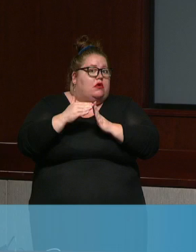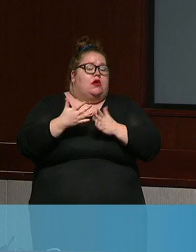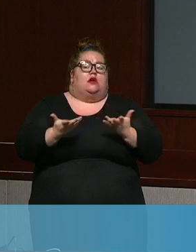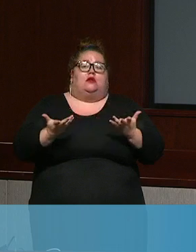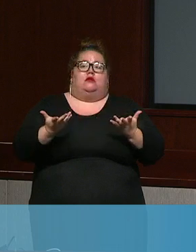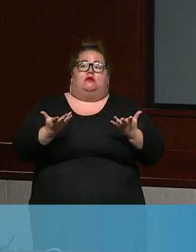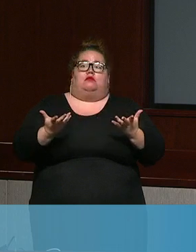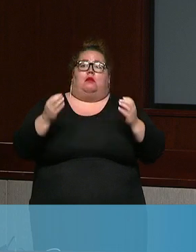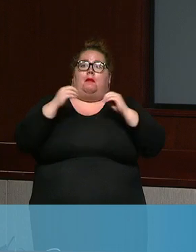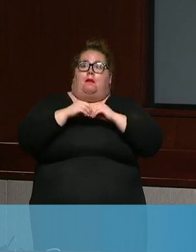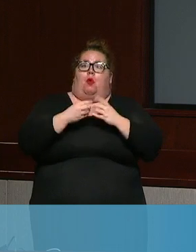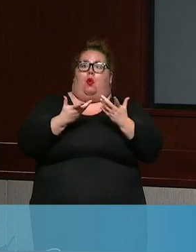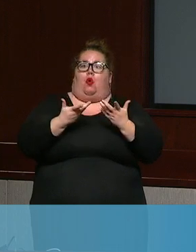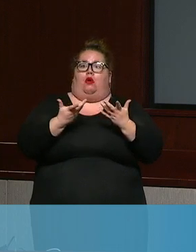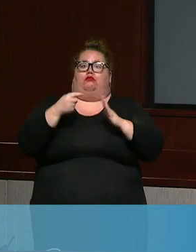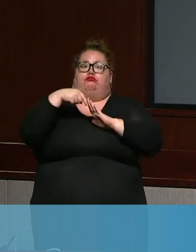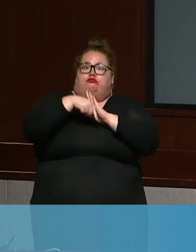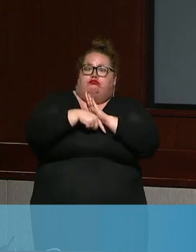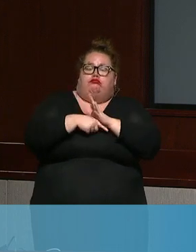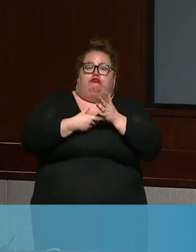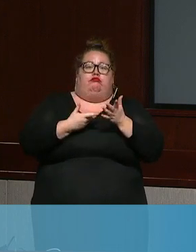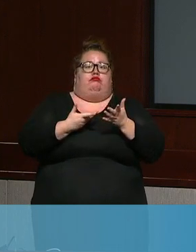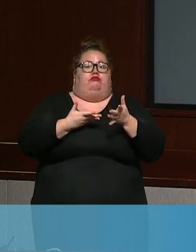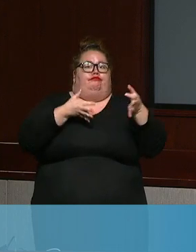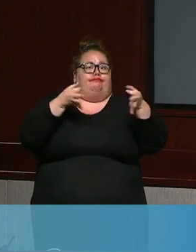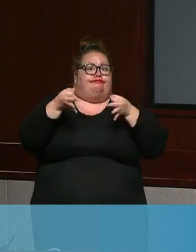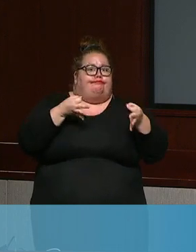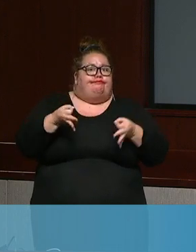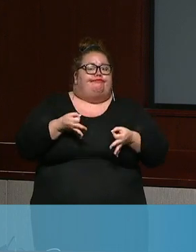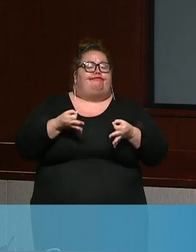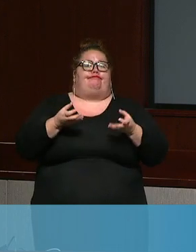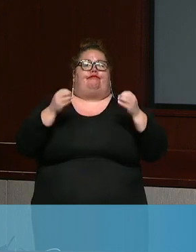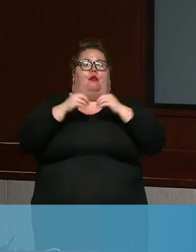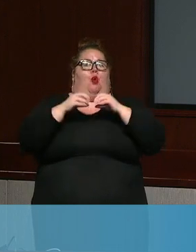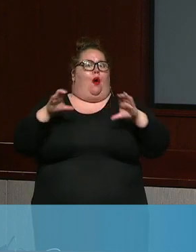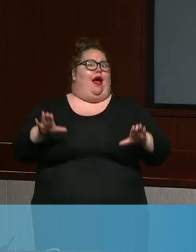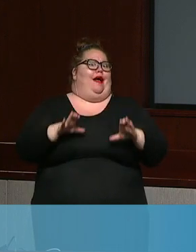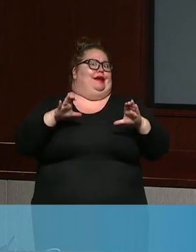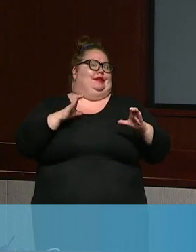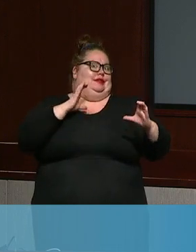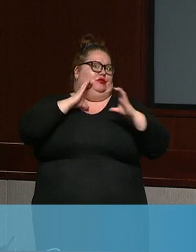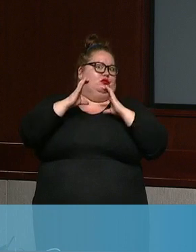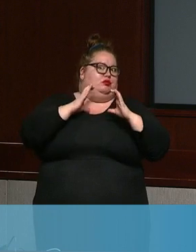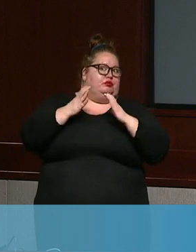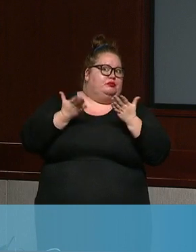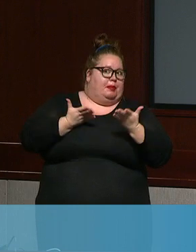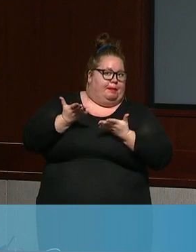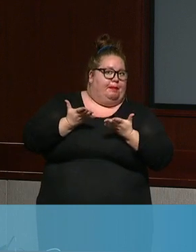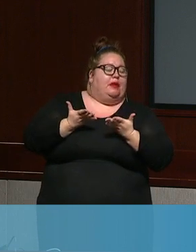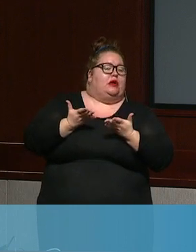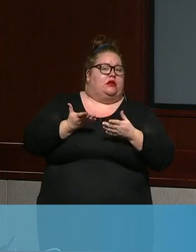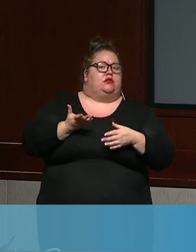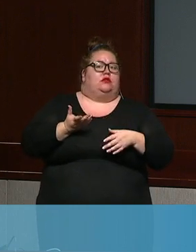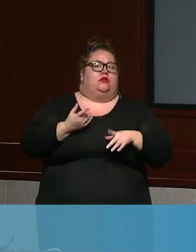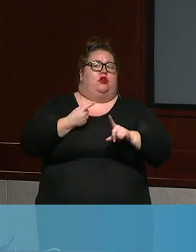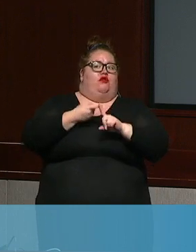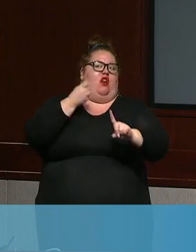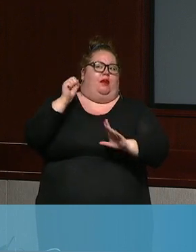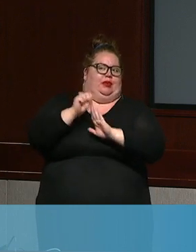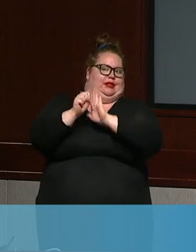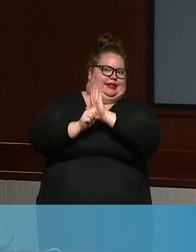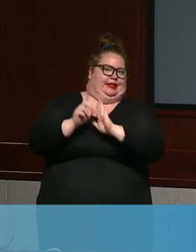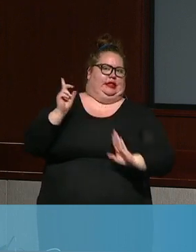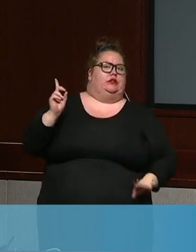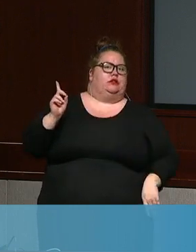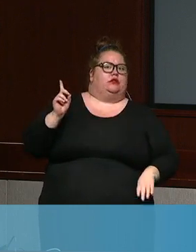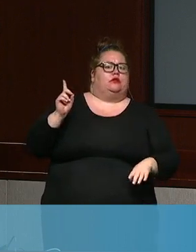quality and detailed communication, maybe more proactive communication from the state. But we